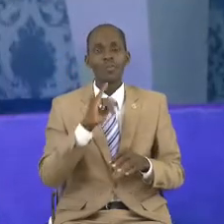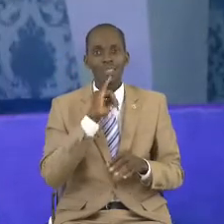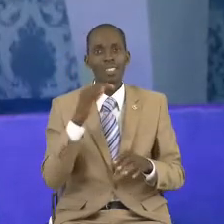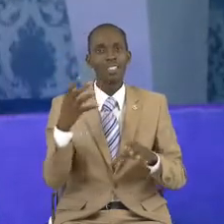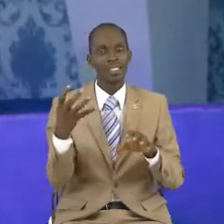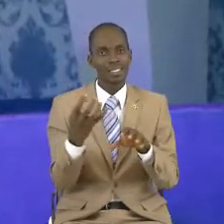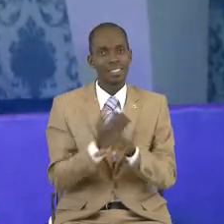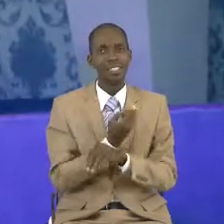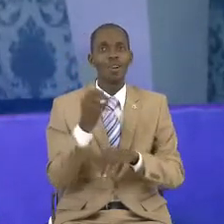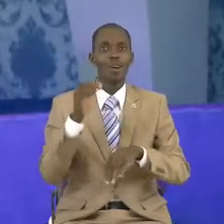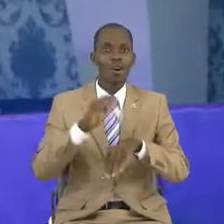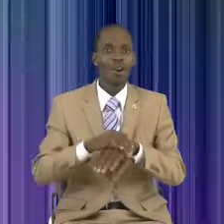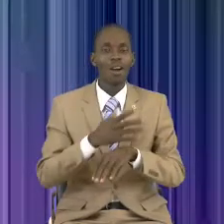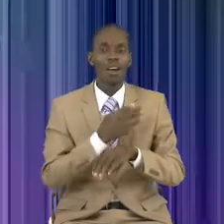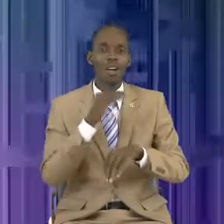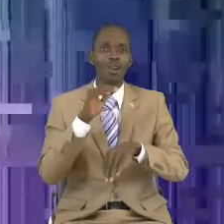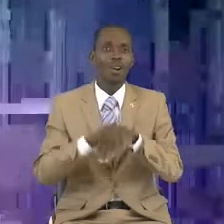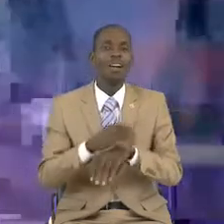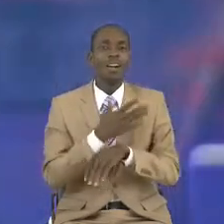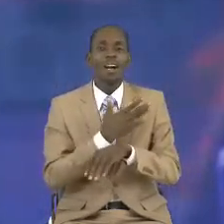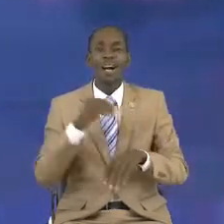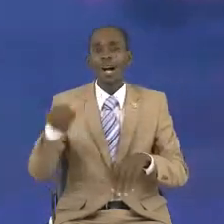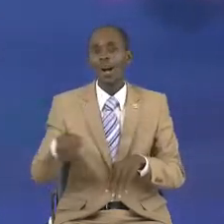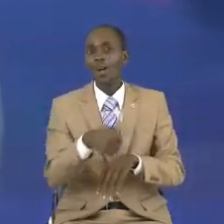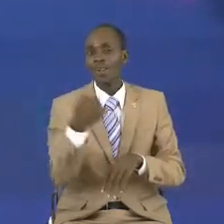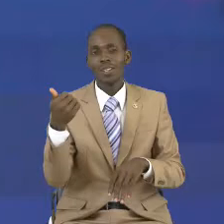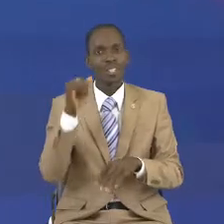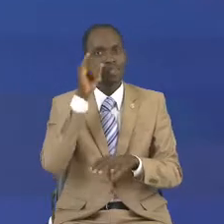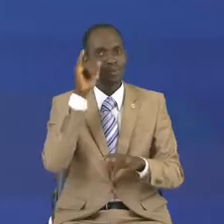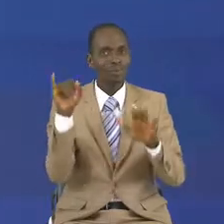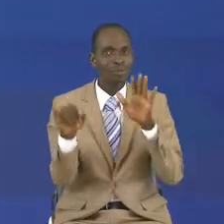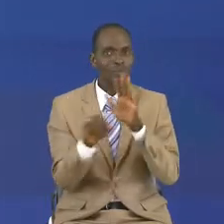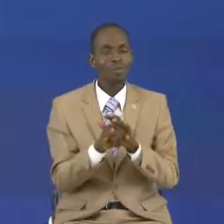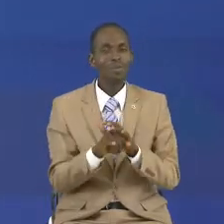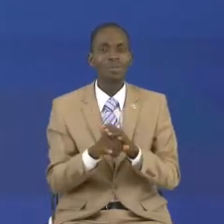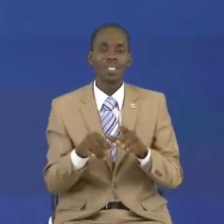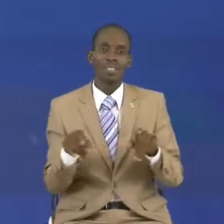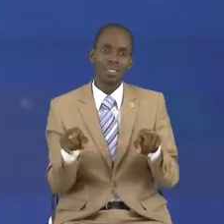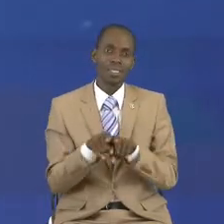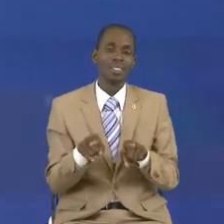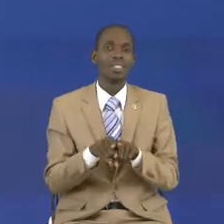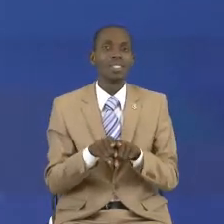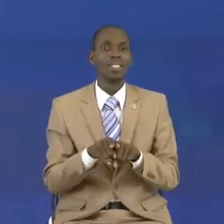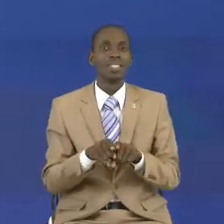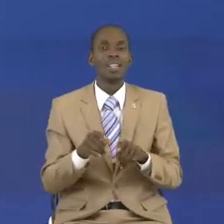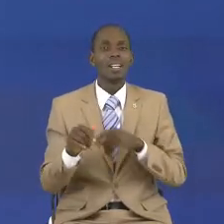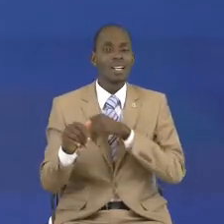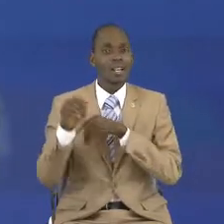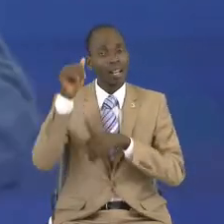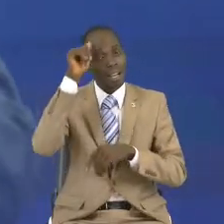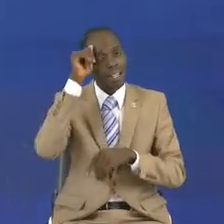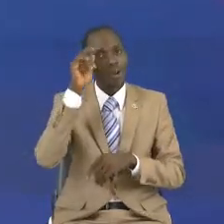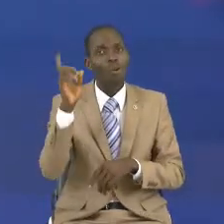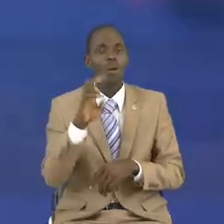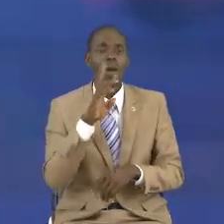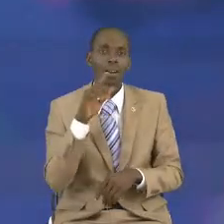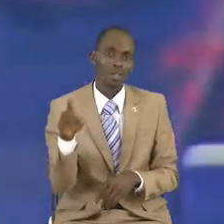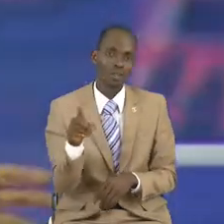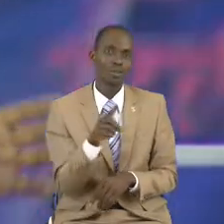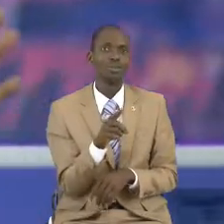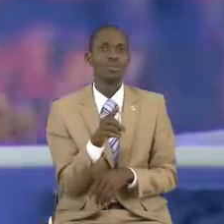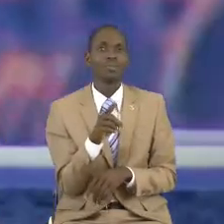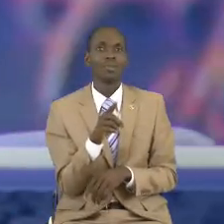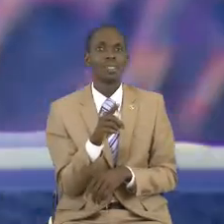on another image another likeness adam where are you he at